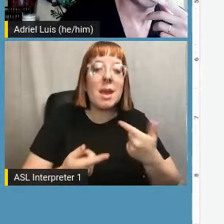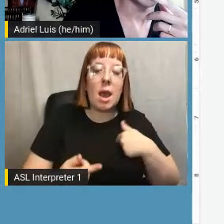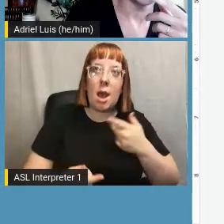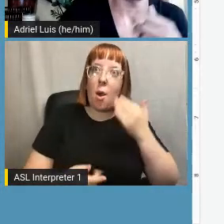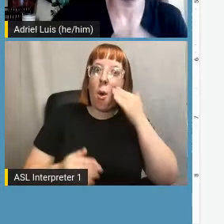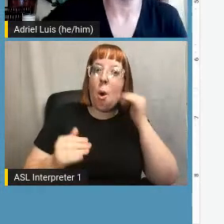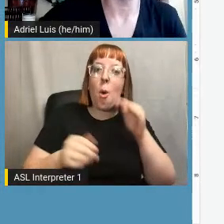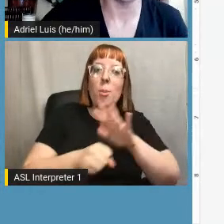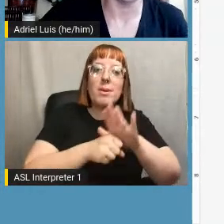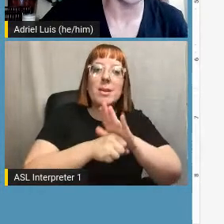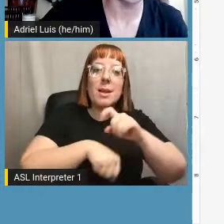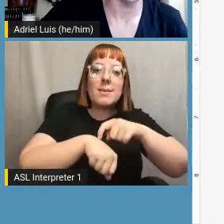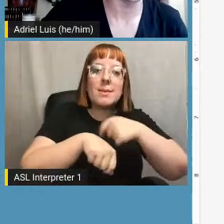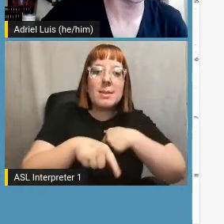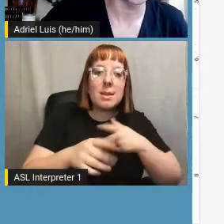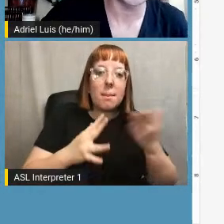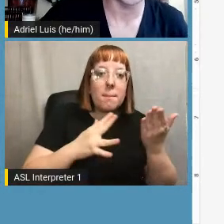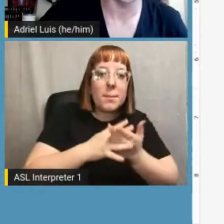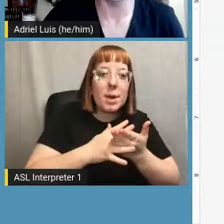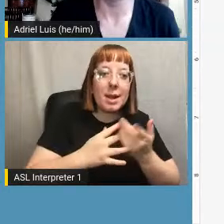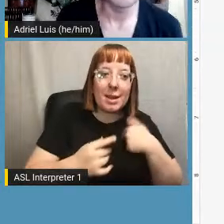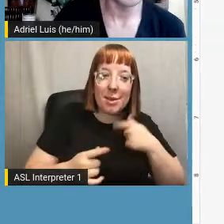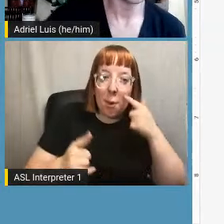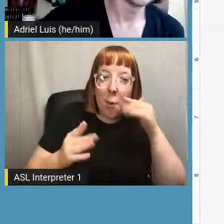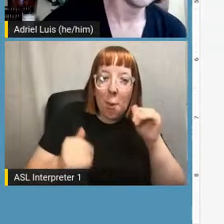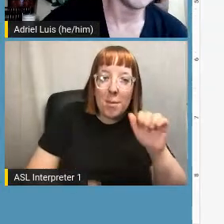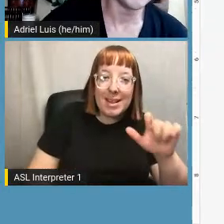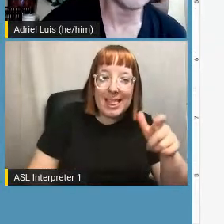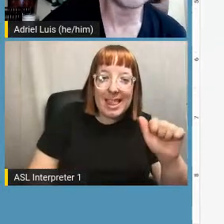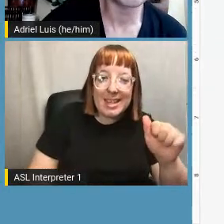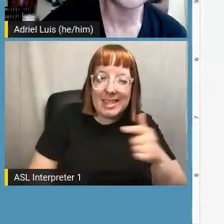a break, Alexa. Sorry about that.